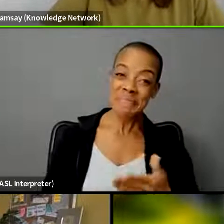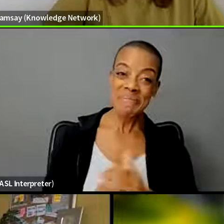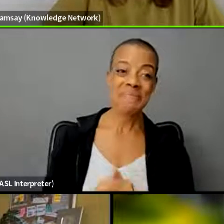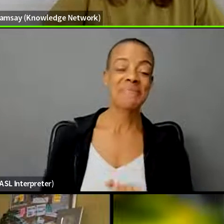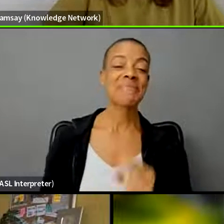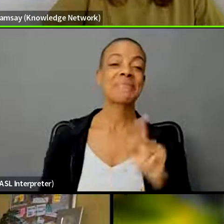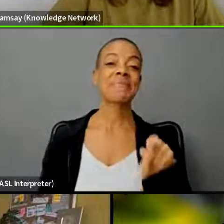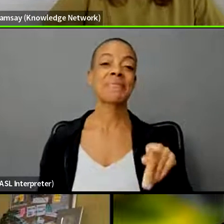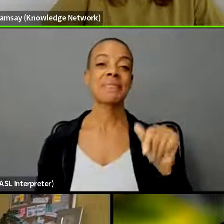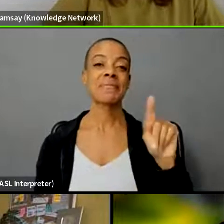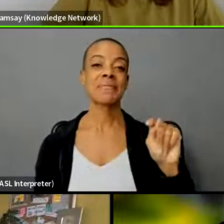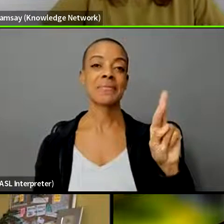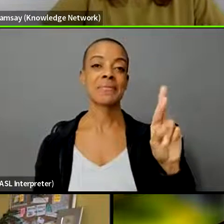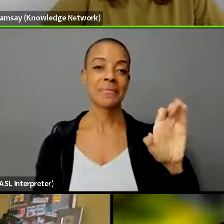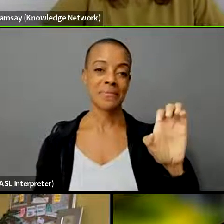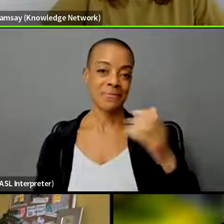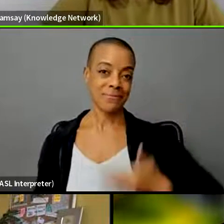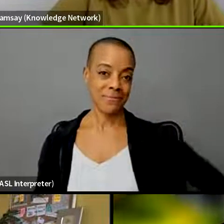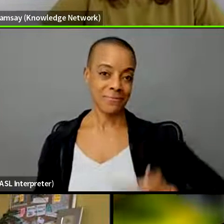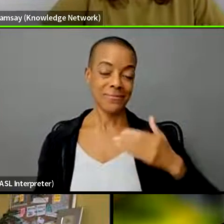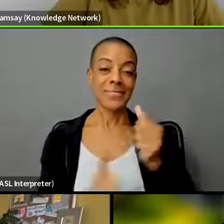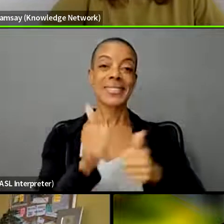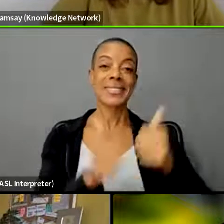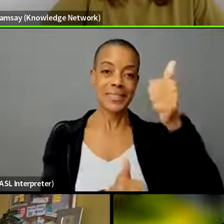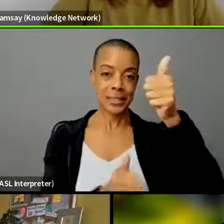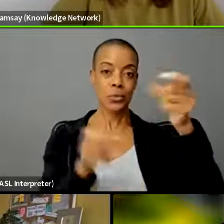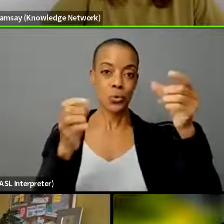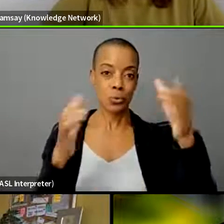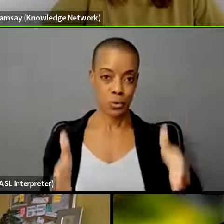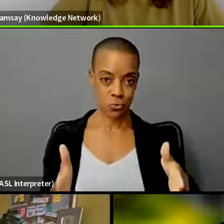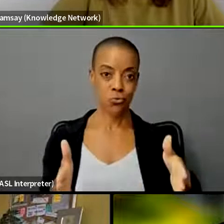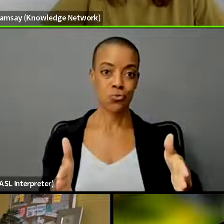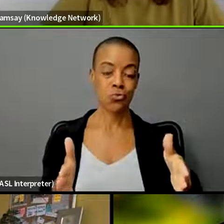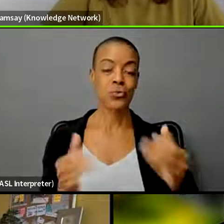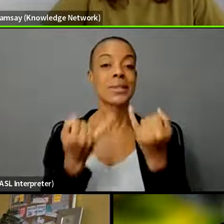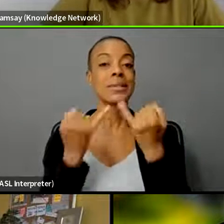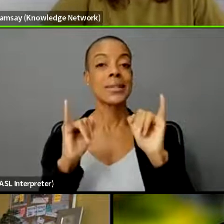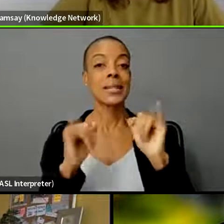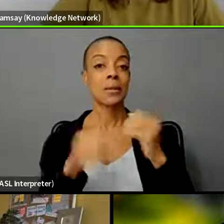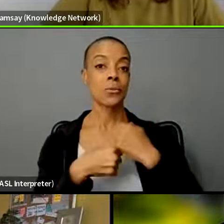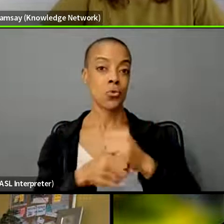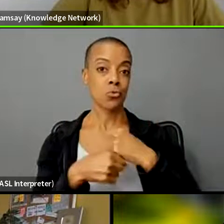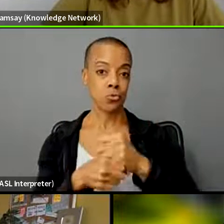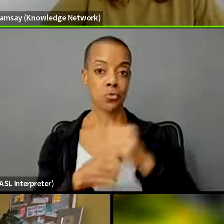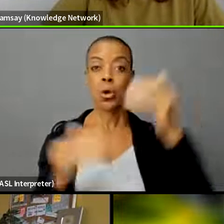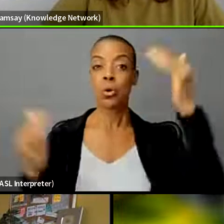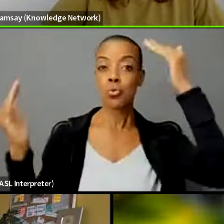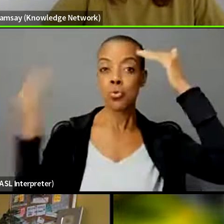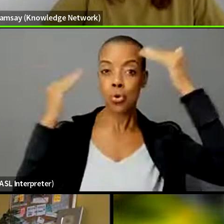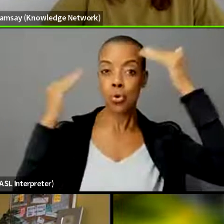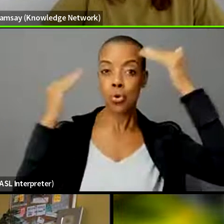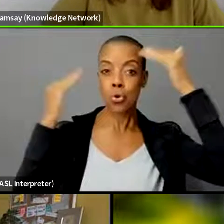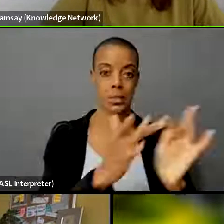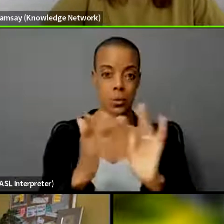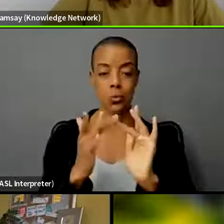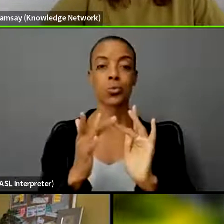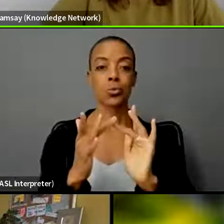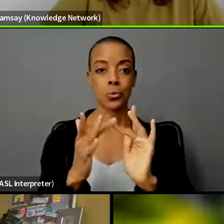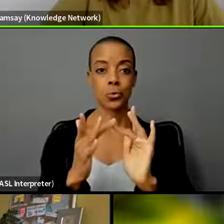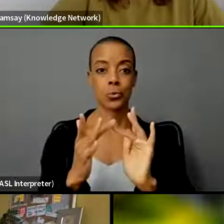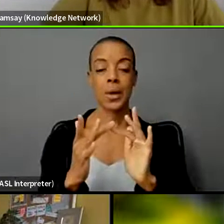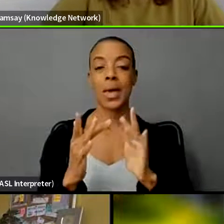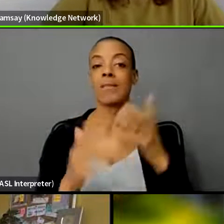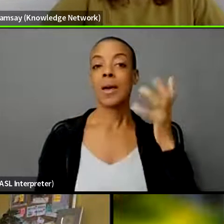is Patrice Ramsay. I'm the Senior Manager of Independent Production here at Knowledge Network. So I've got